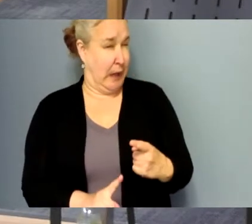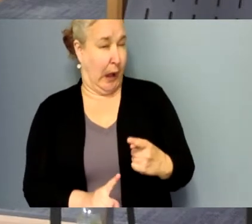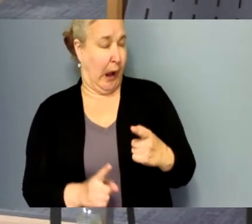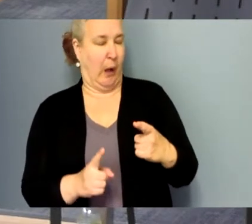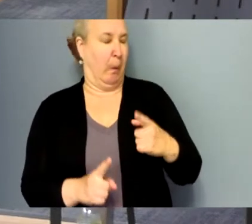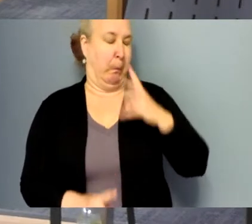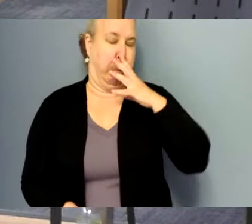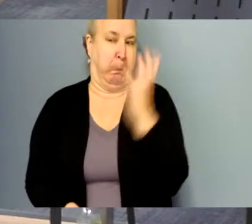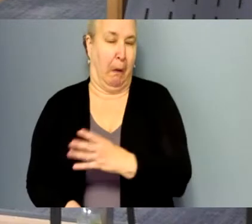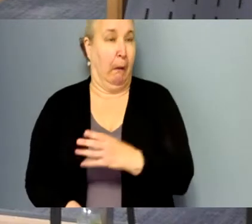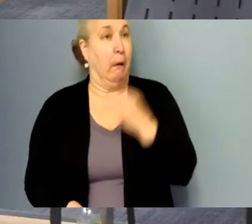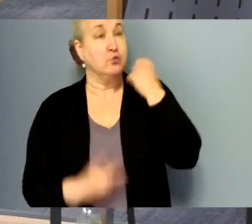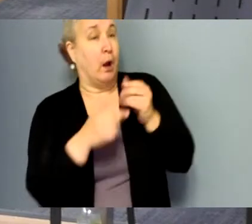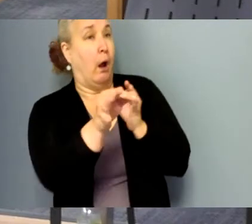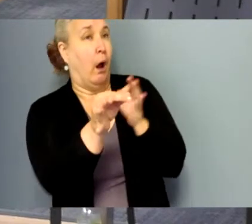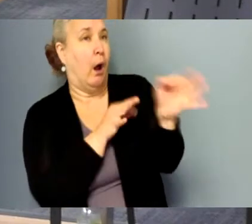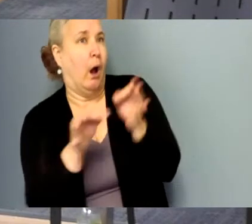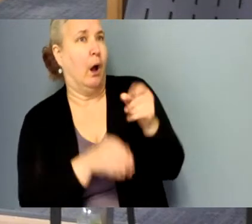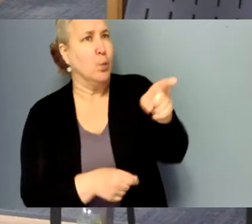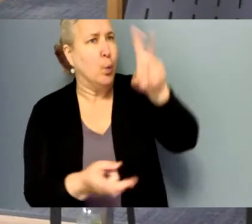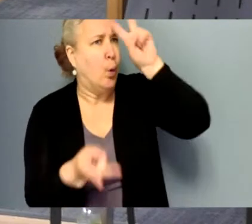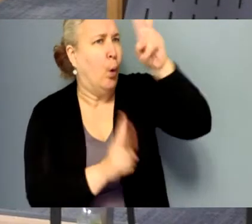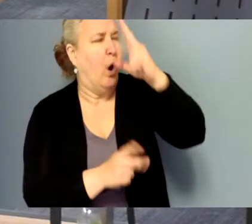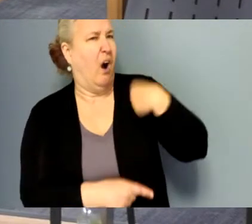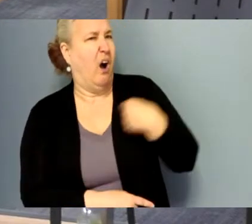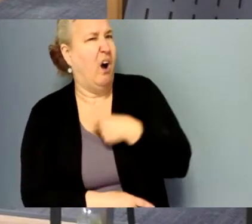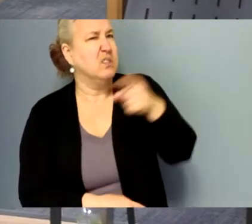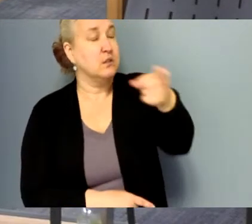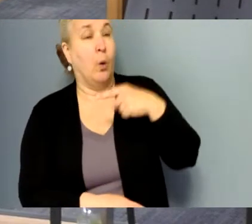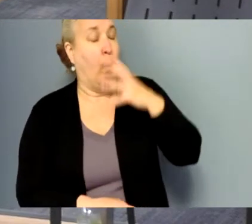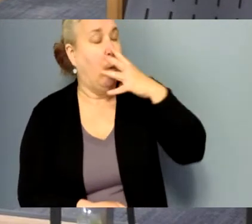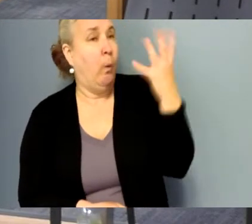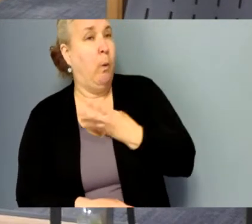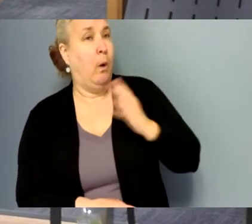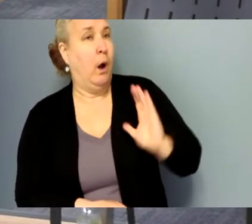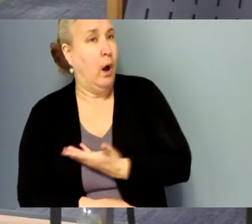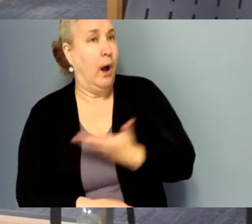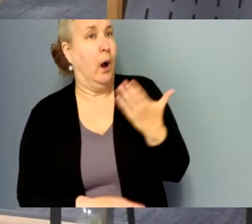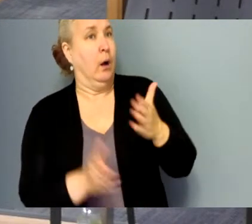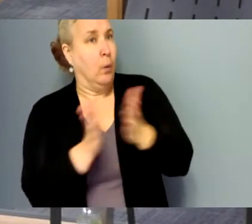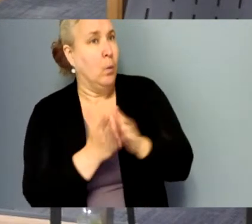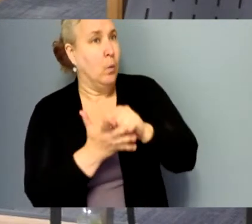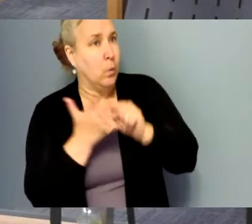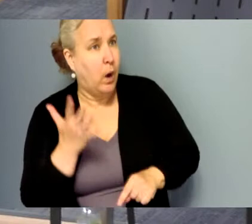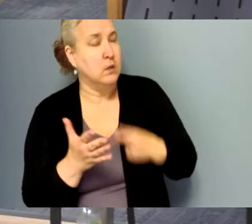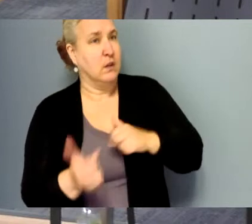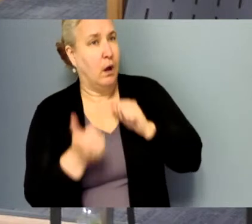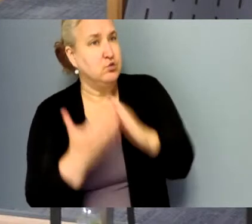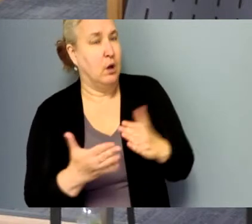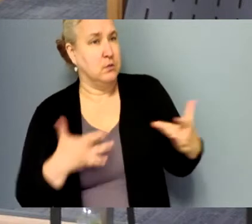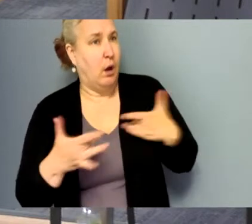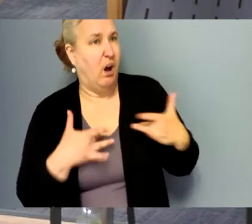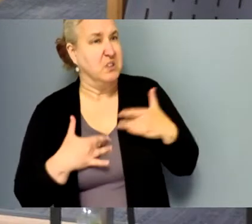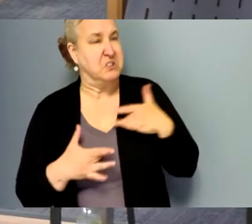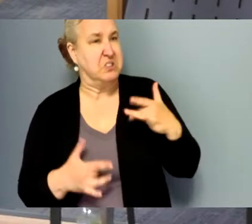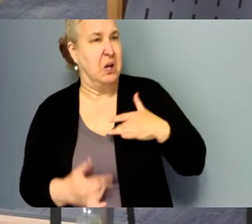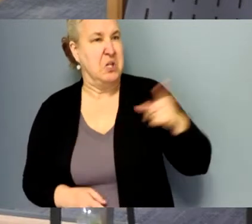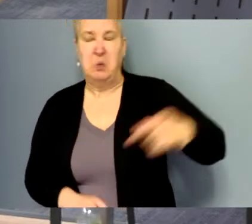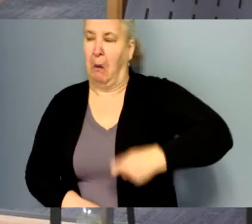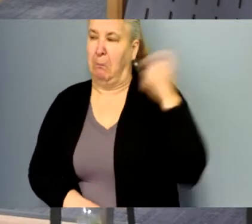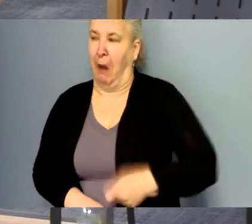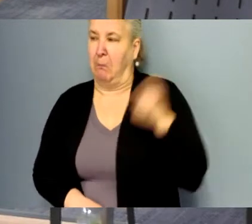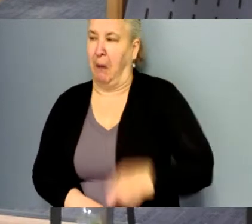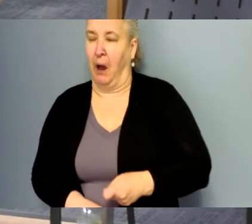to explain ourselves when you misunderstand us or ignore our request to address a concern, you gavel us